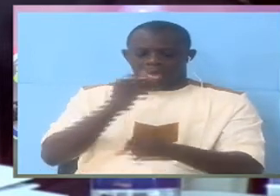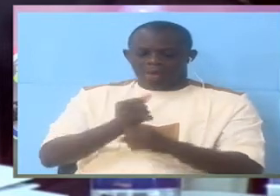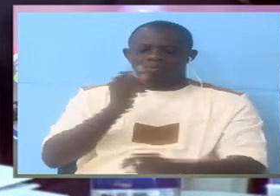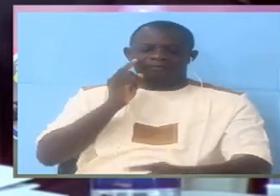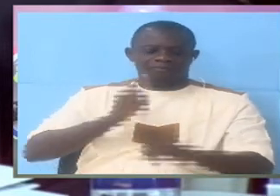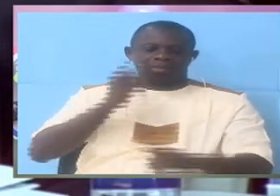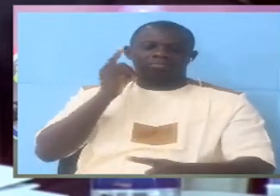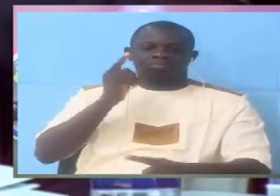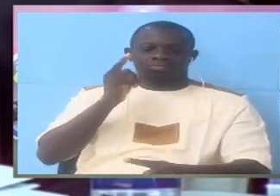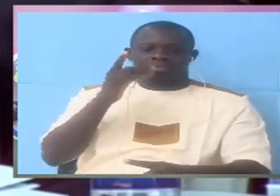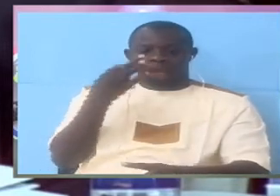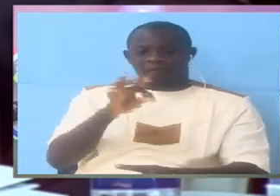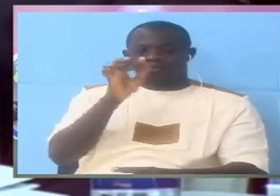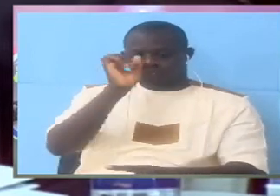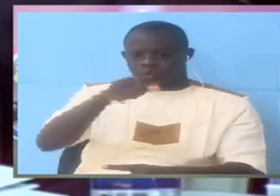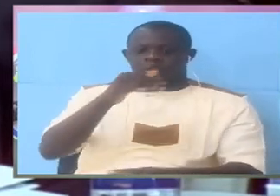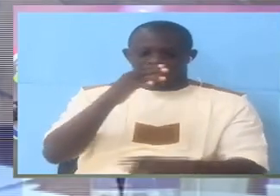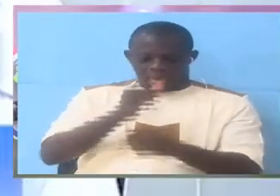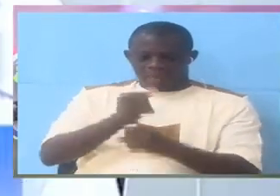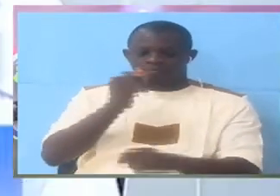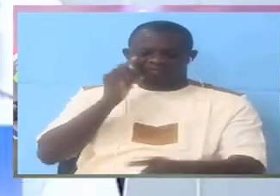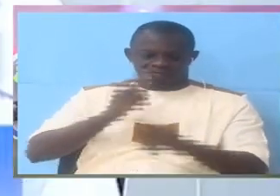it wouldn't take more than a minute or two,